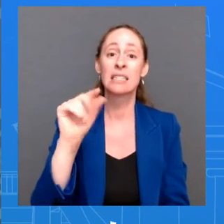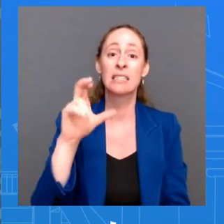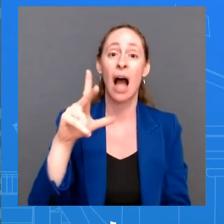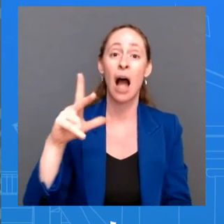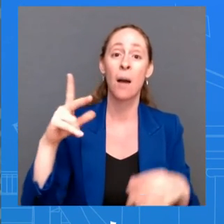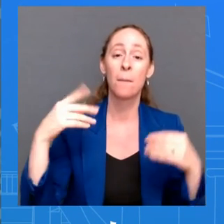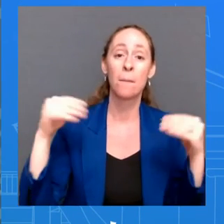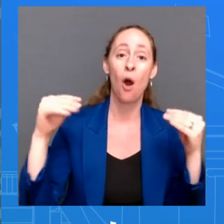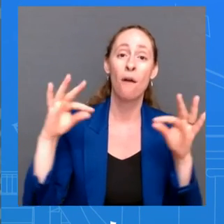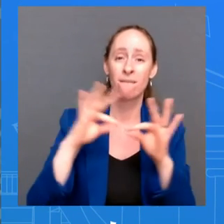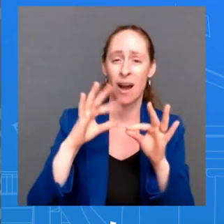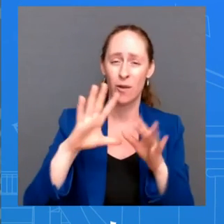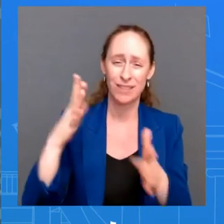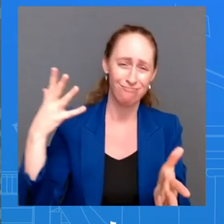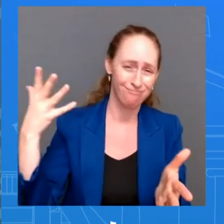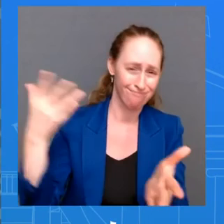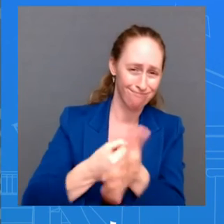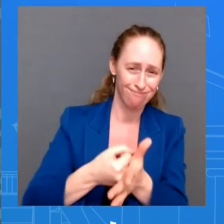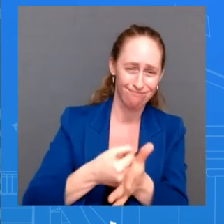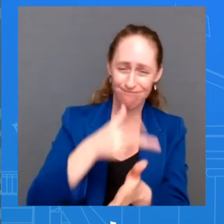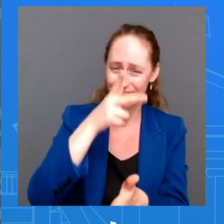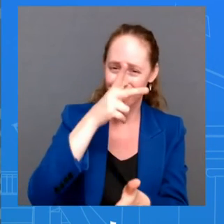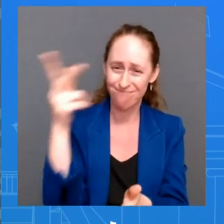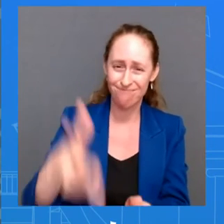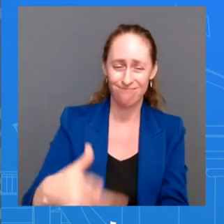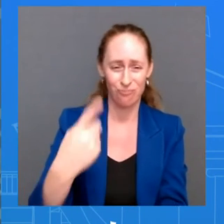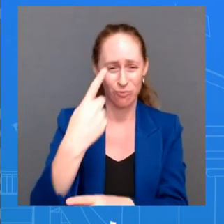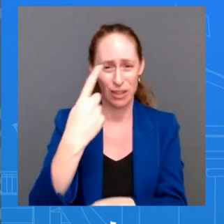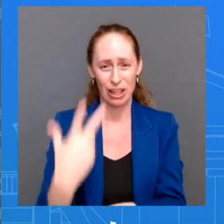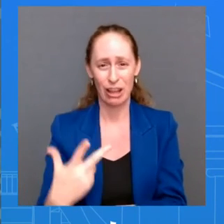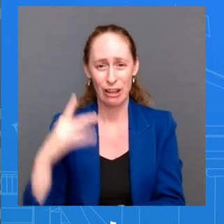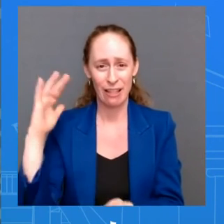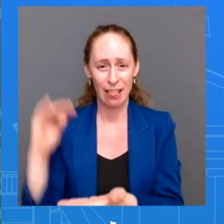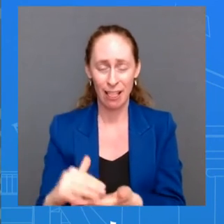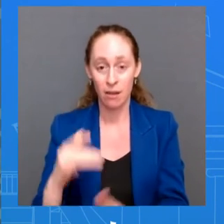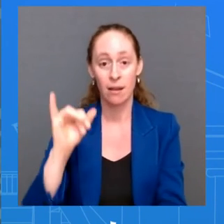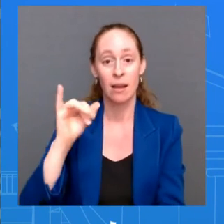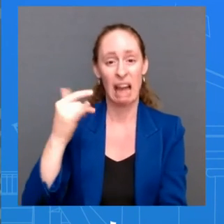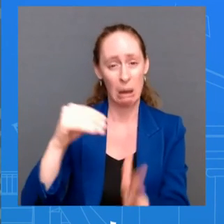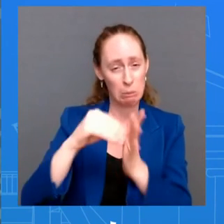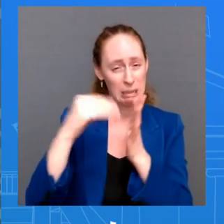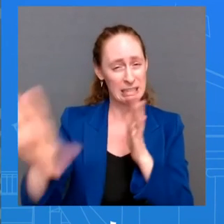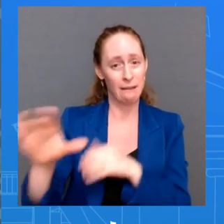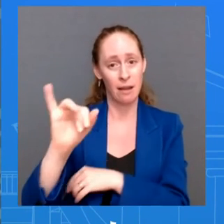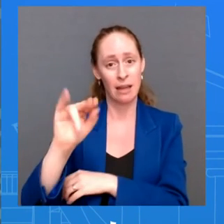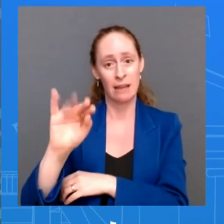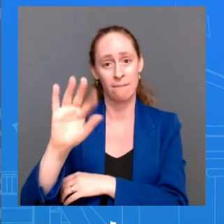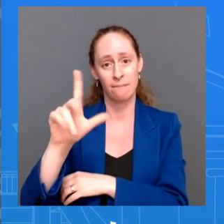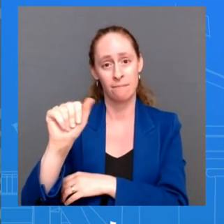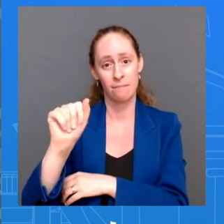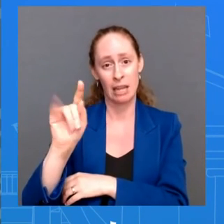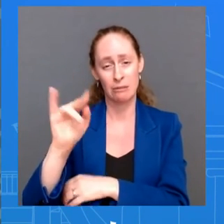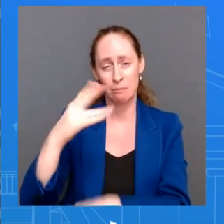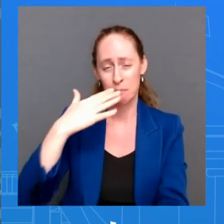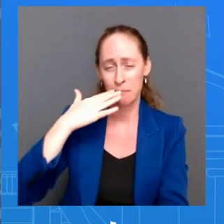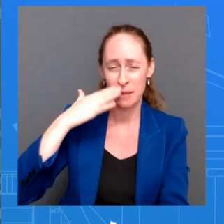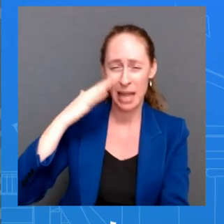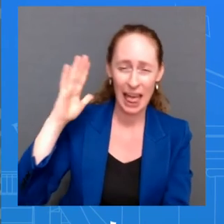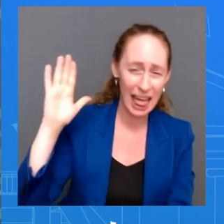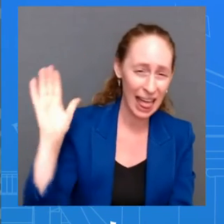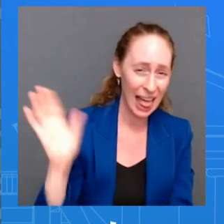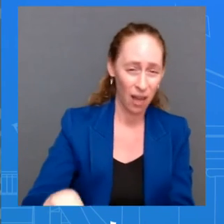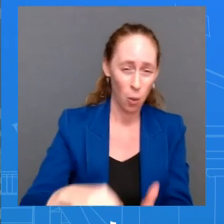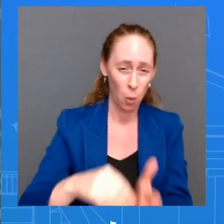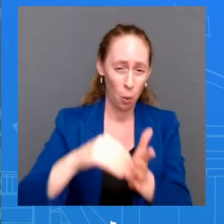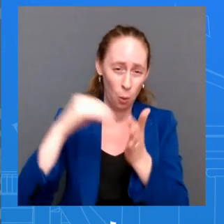20% in Russia. Russia's imports of goods from around the world could fall by 40%. It was reported that due to